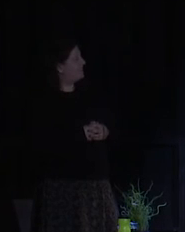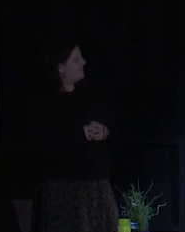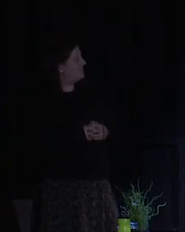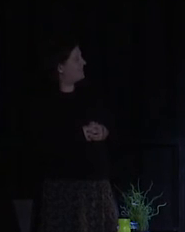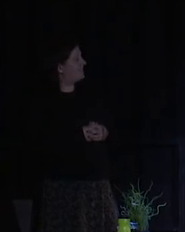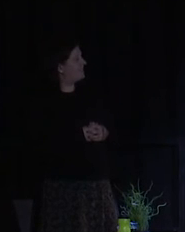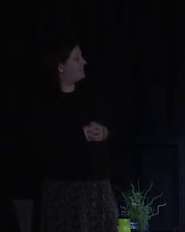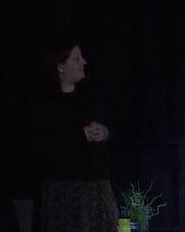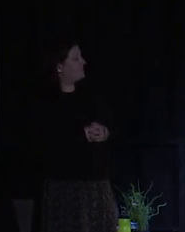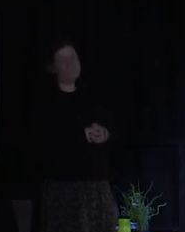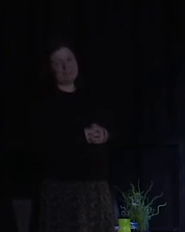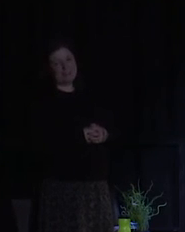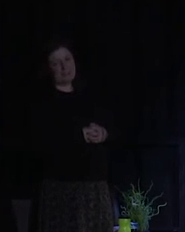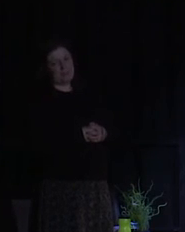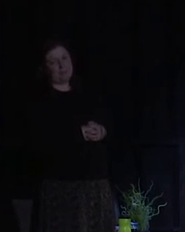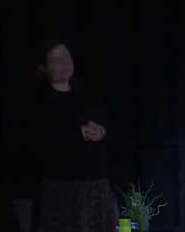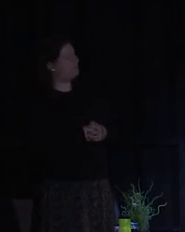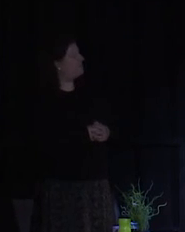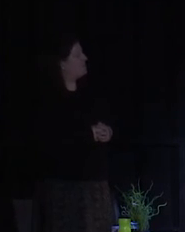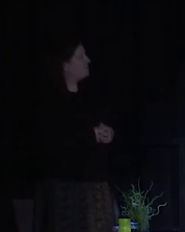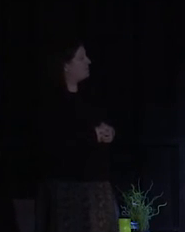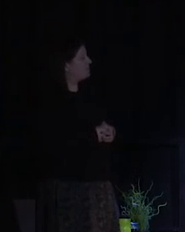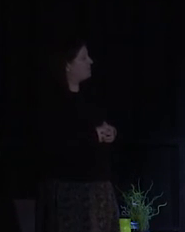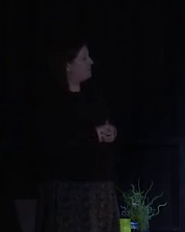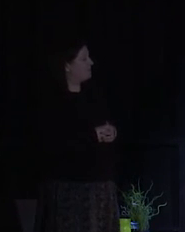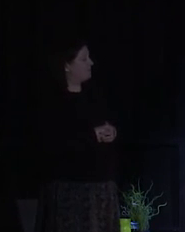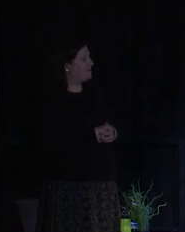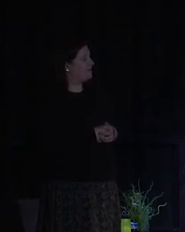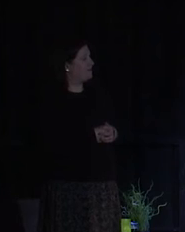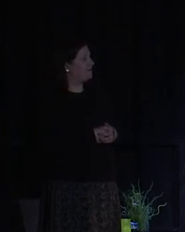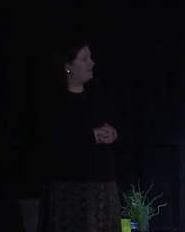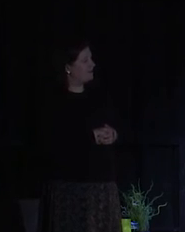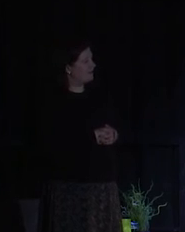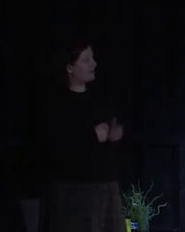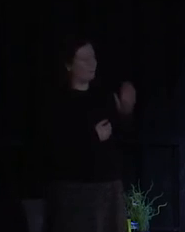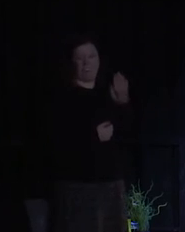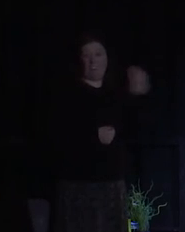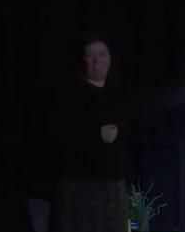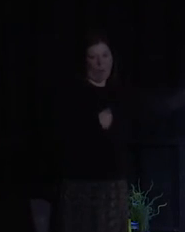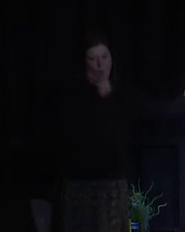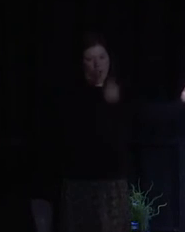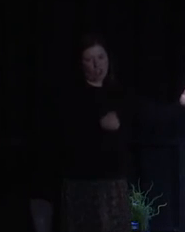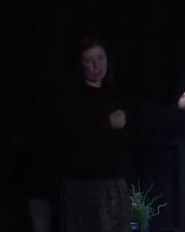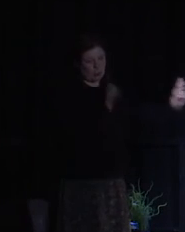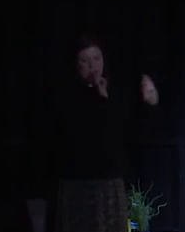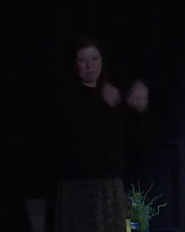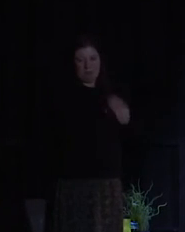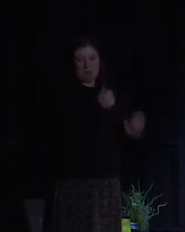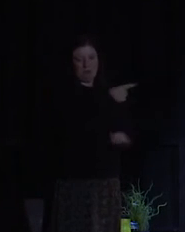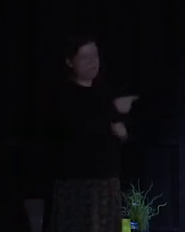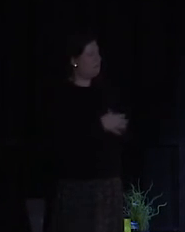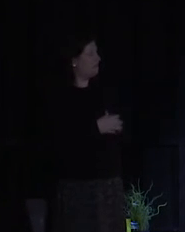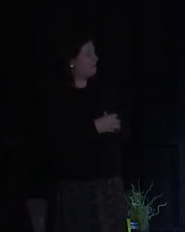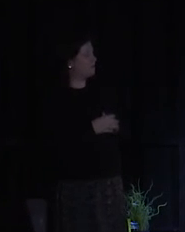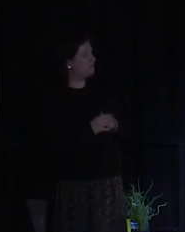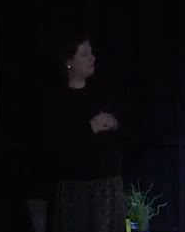Plus and Festive Road, what fun I had with them. Lifted Mimbra, hey, I can't do that. That's brilliant, they're great. A really interesting,